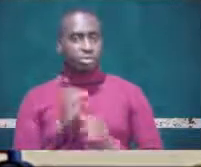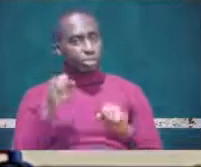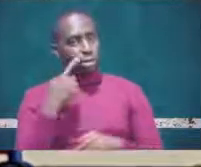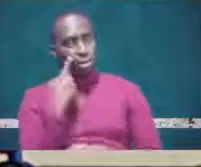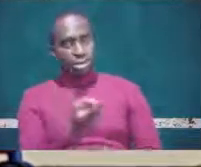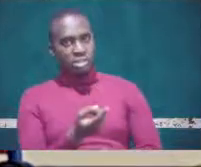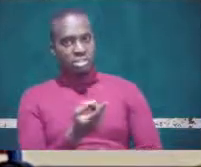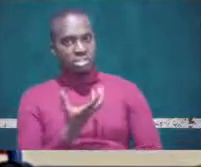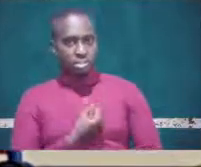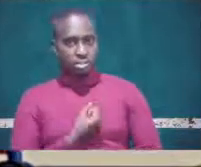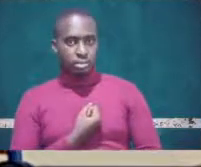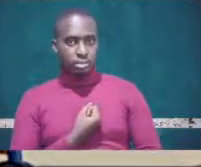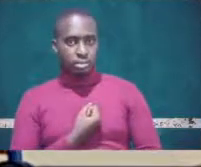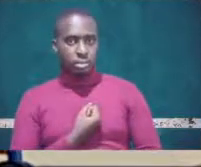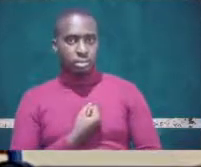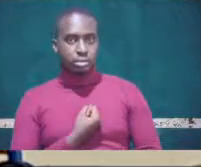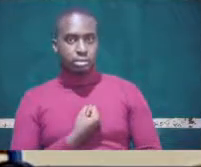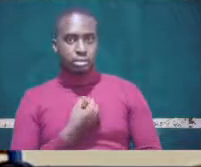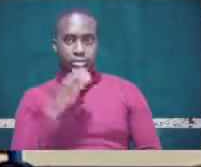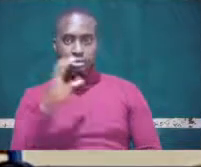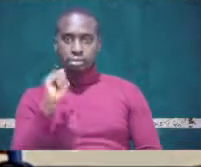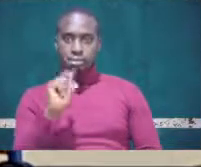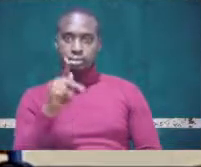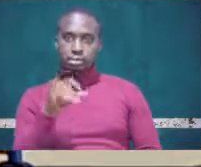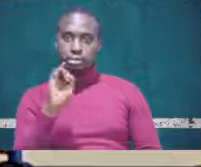have, with capital-intensive technology,